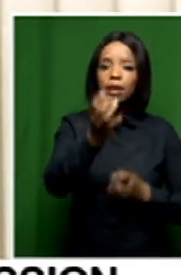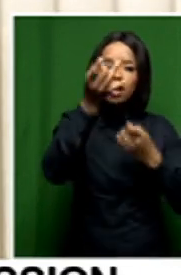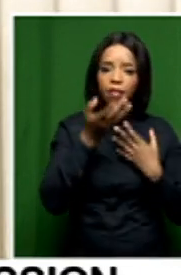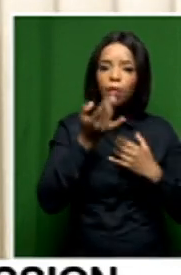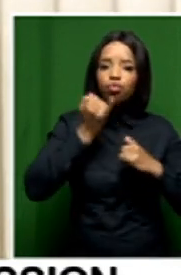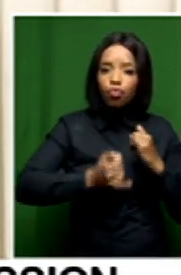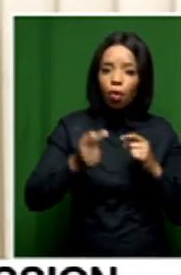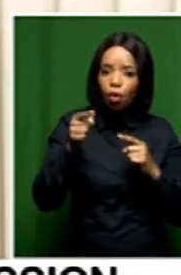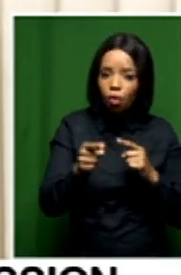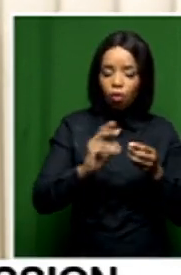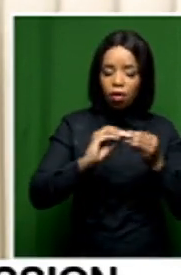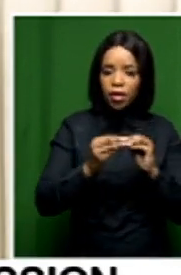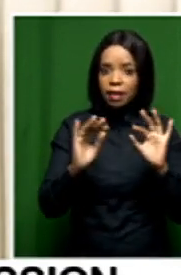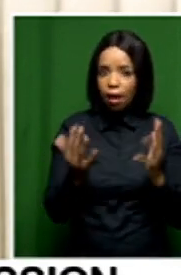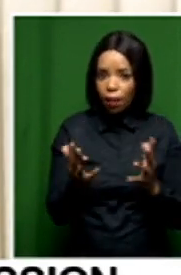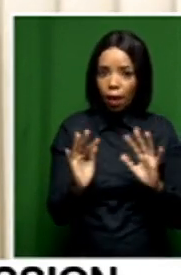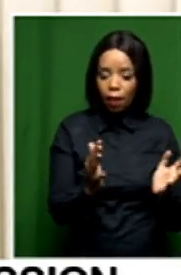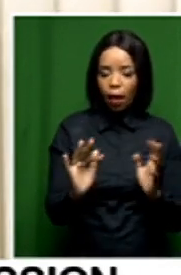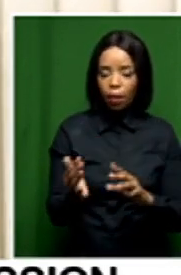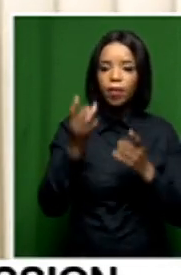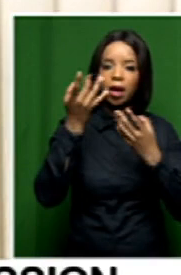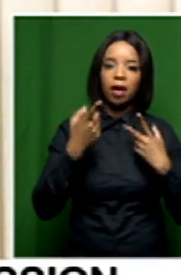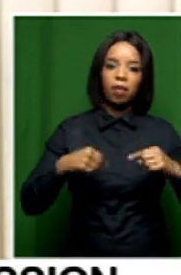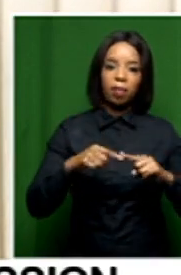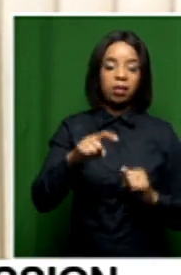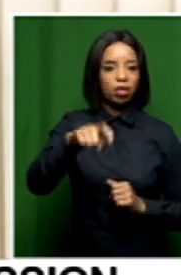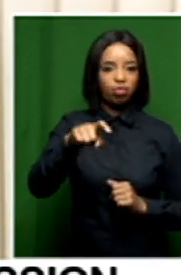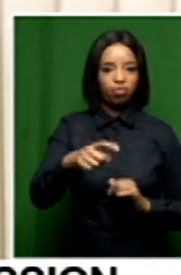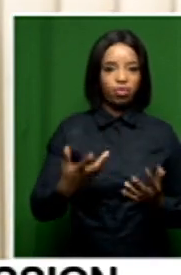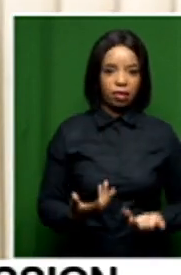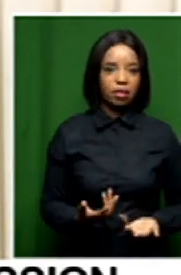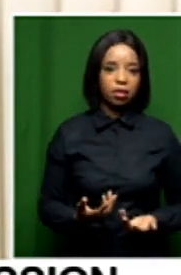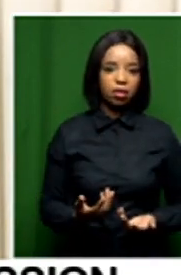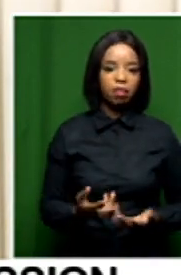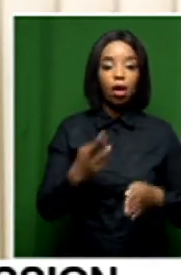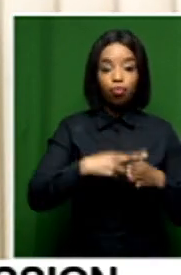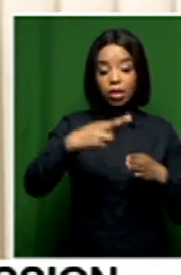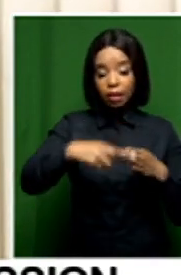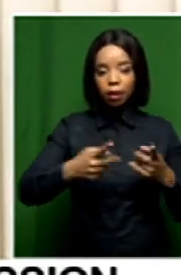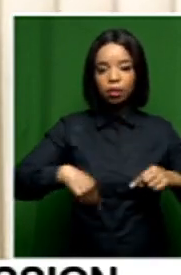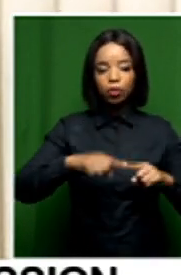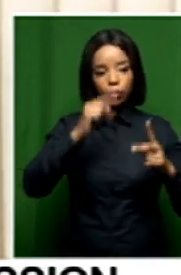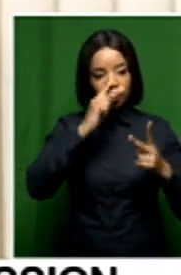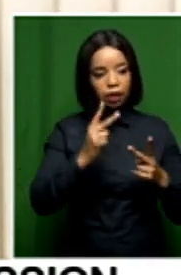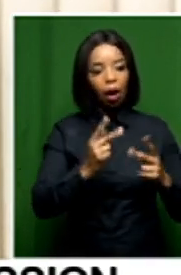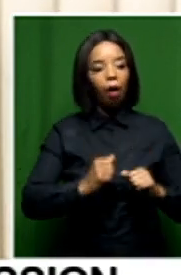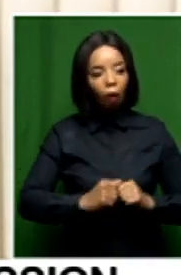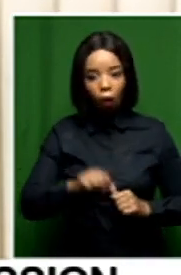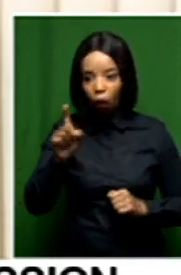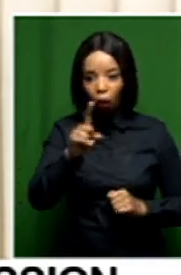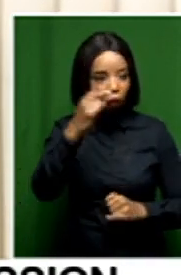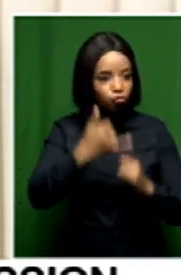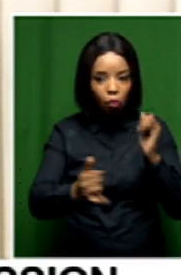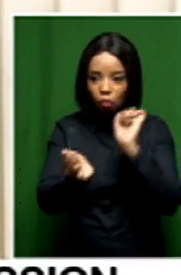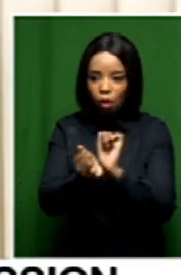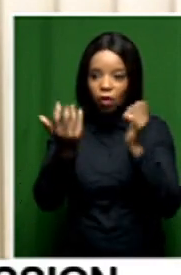it, and this is what we have done in order to fix it. The results are there as proof that you are indeed working as these agencies that you are paying so much